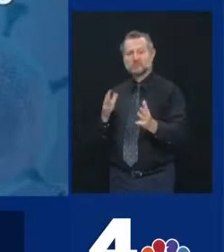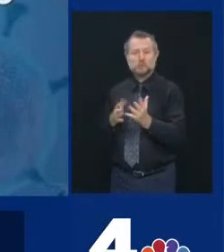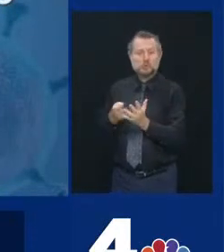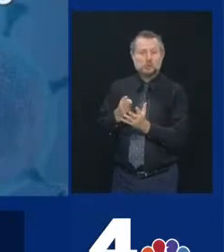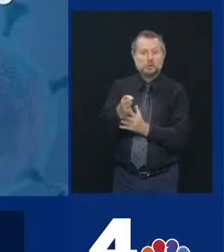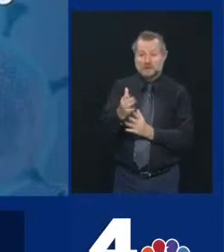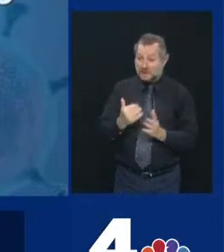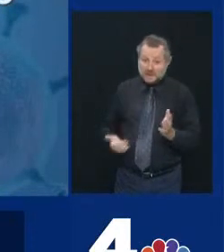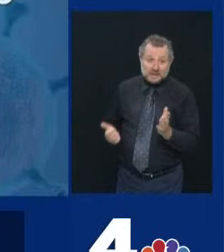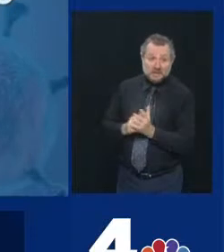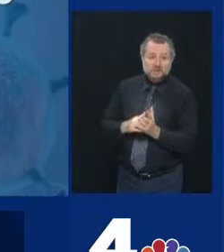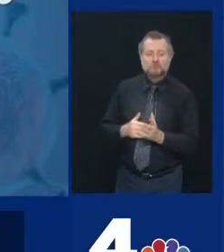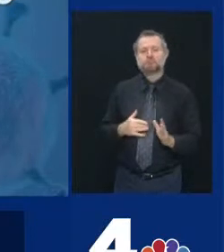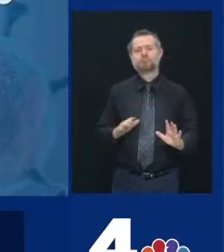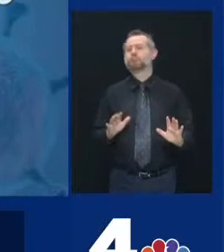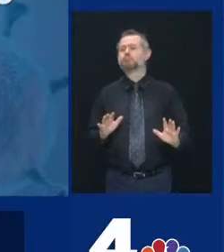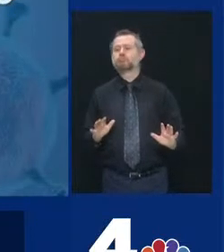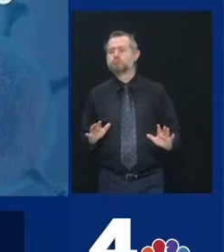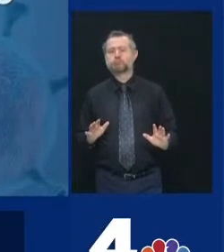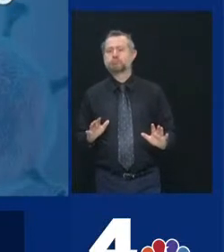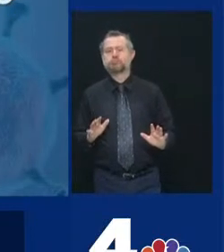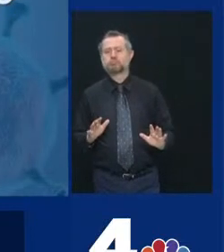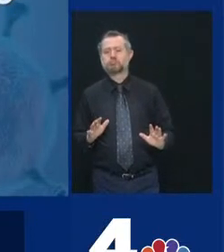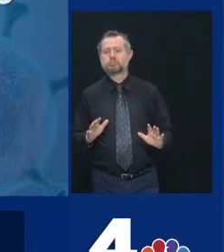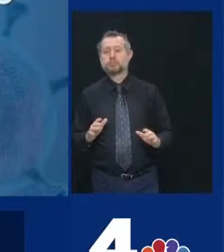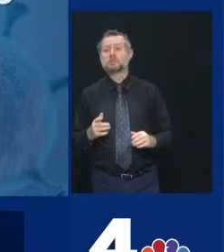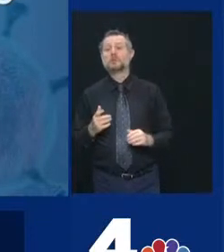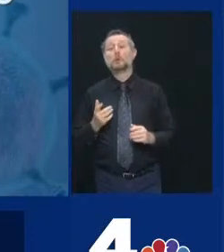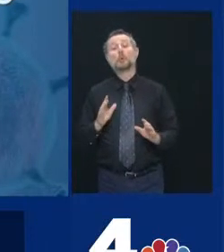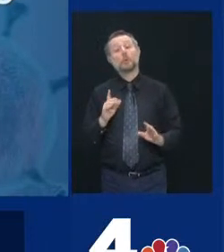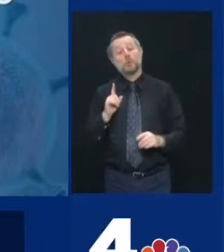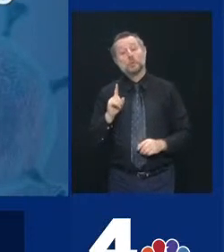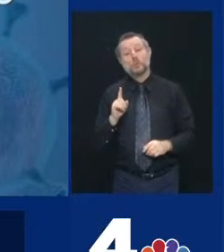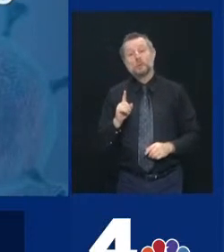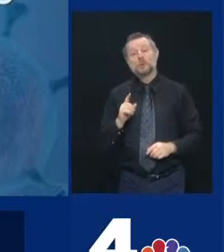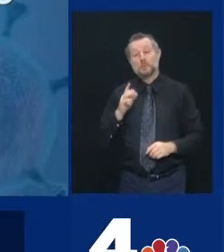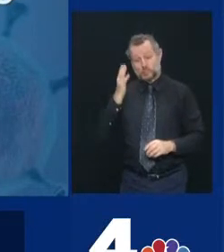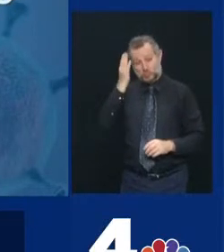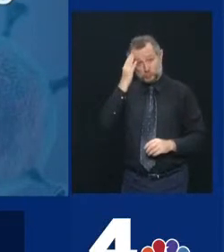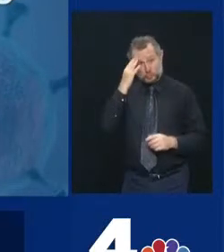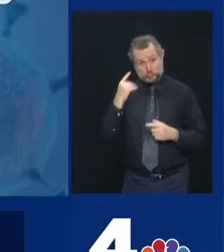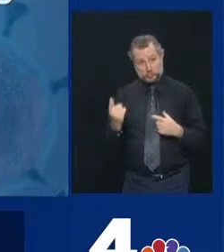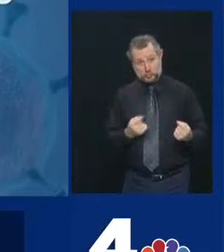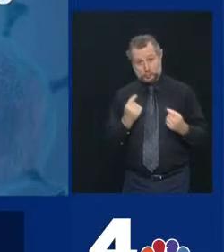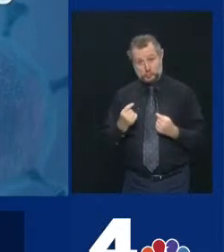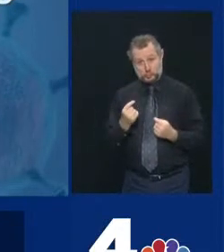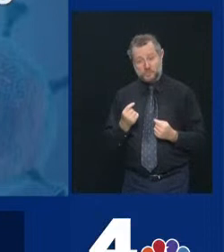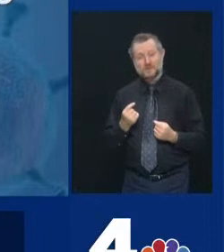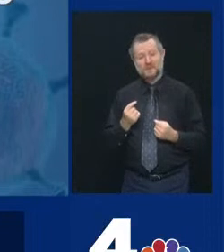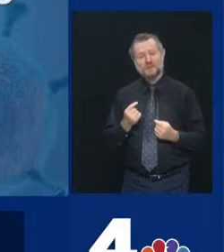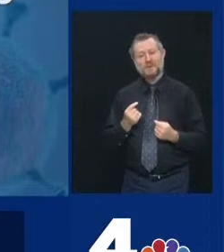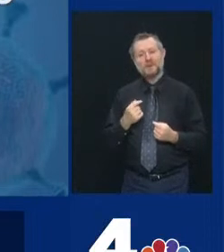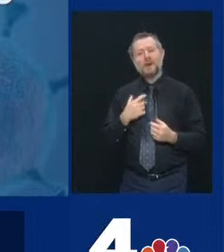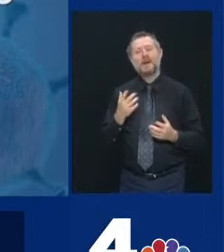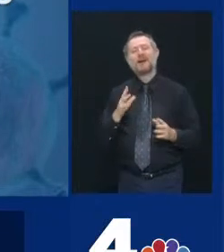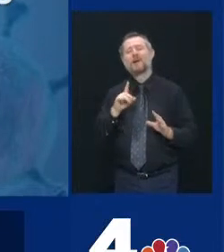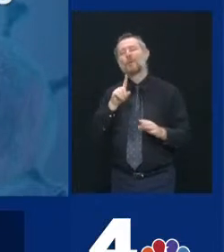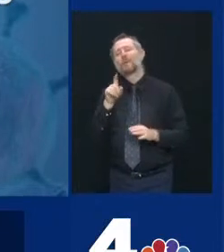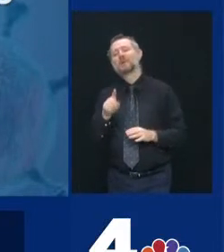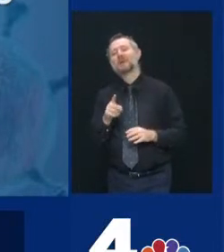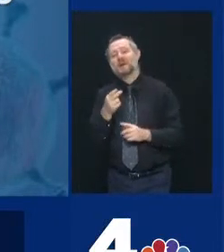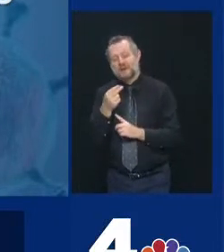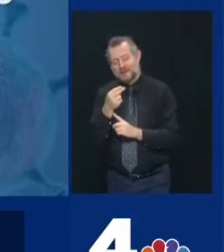It's not a question of knowing what to do. It's a question of knowing how to do